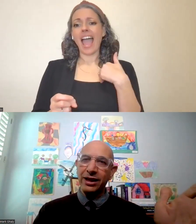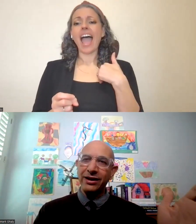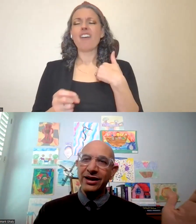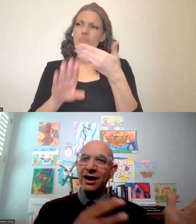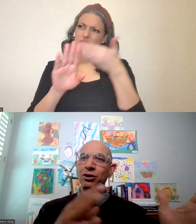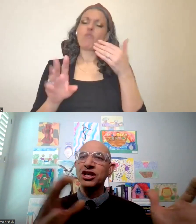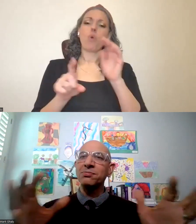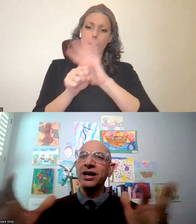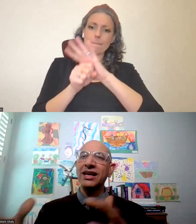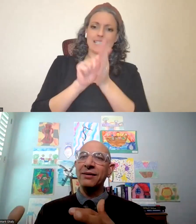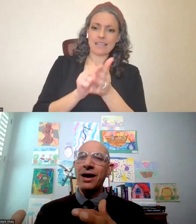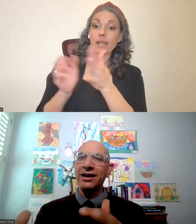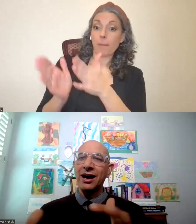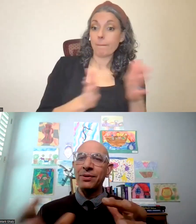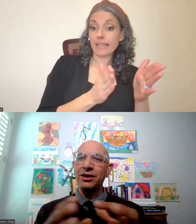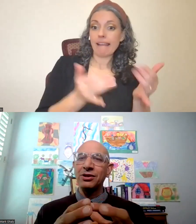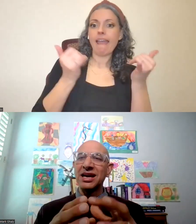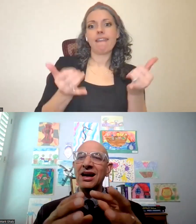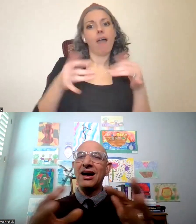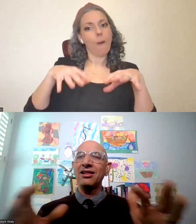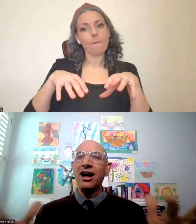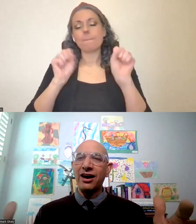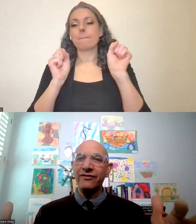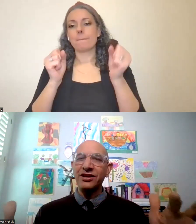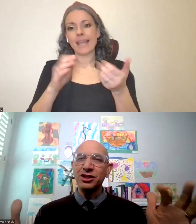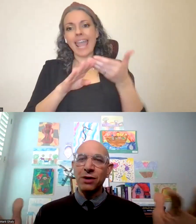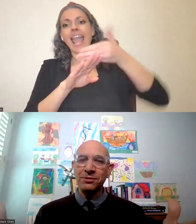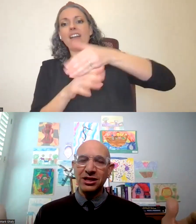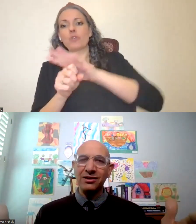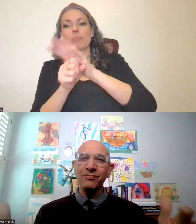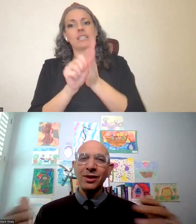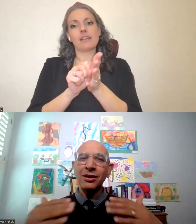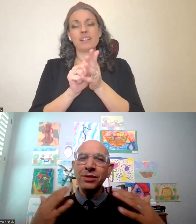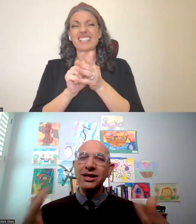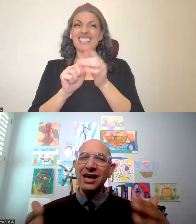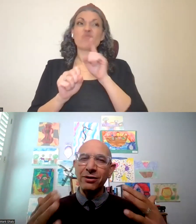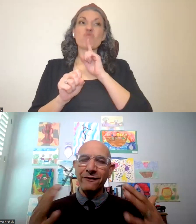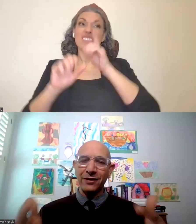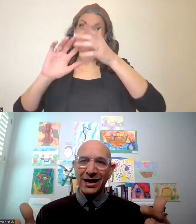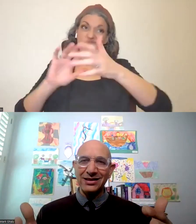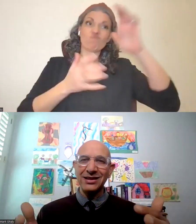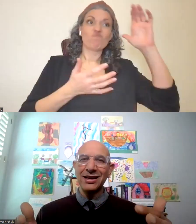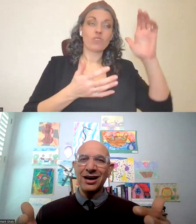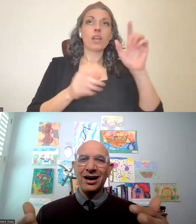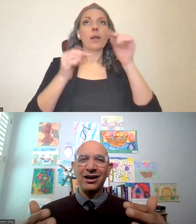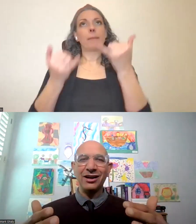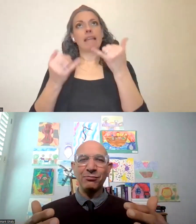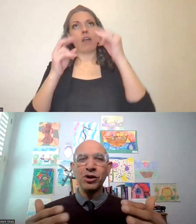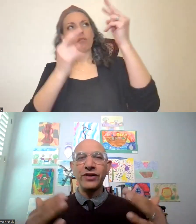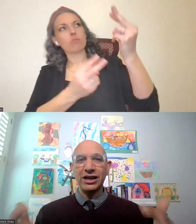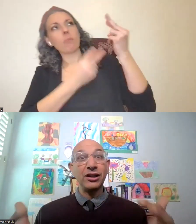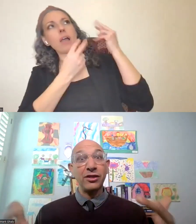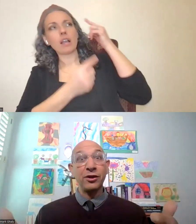pre-pandemic plan and now we're just picking it back up, and there was a lot of disruption. But as I reflect